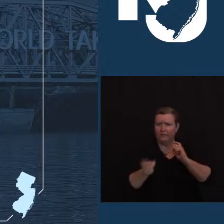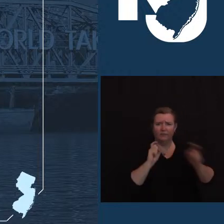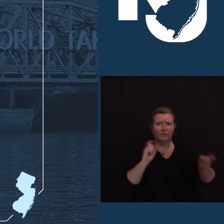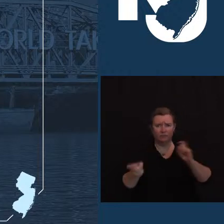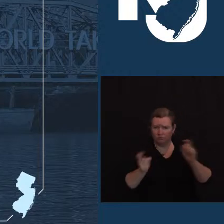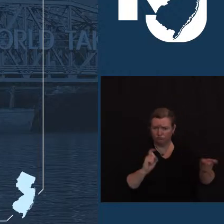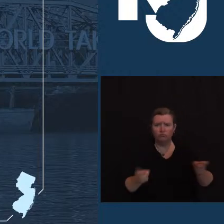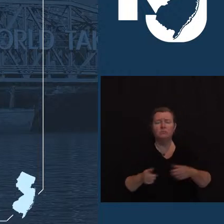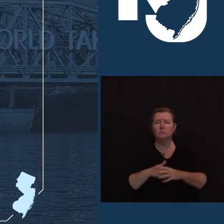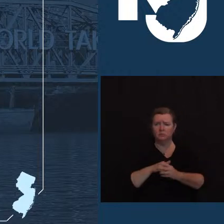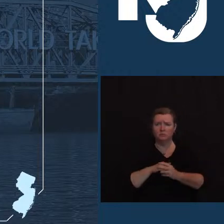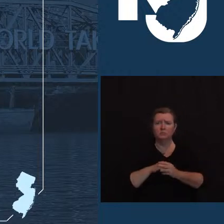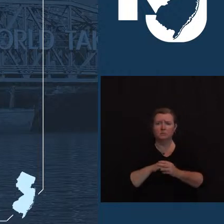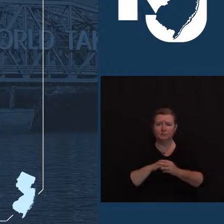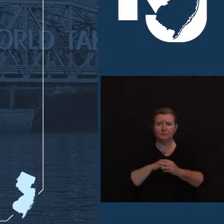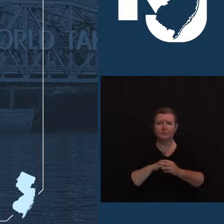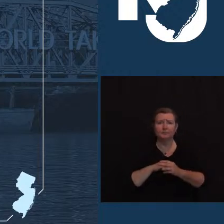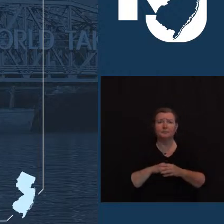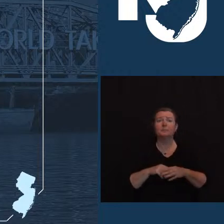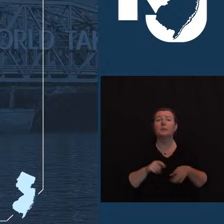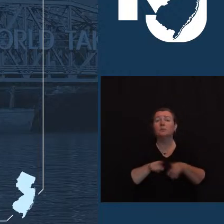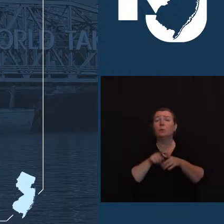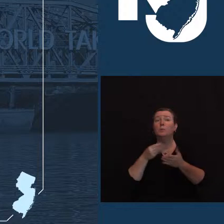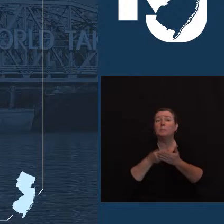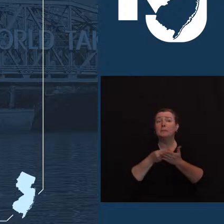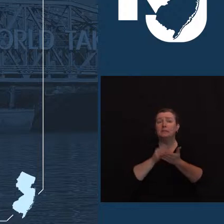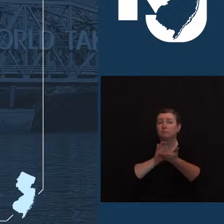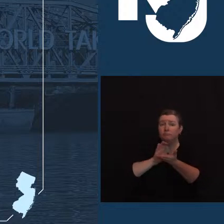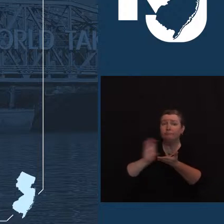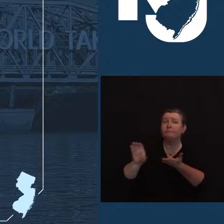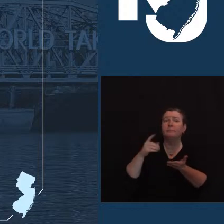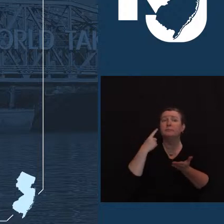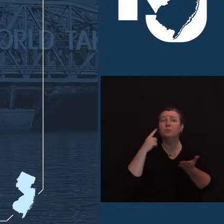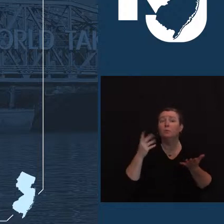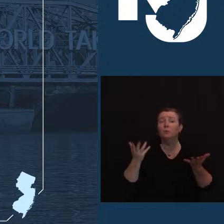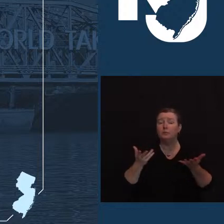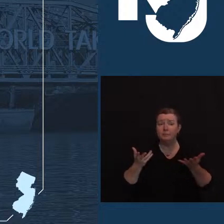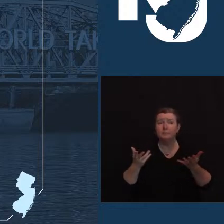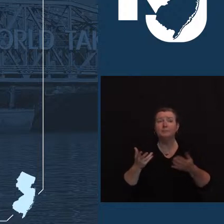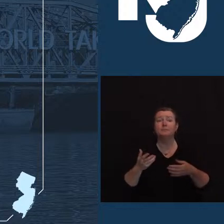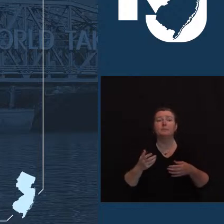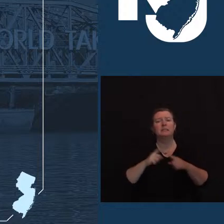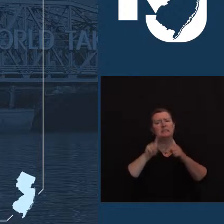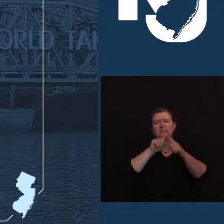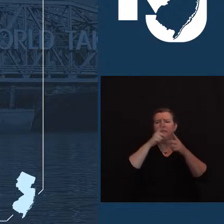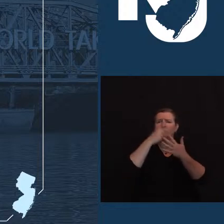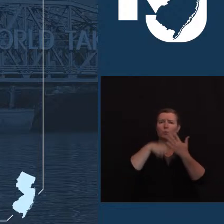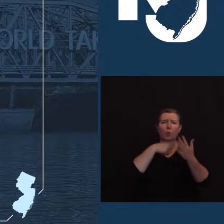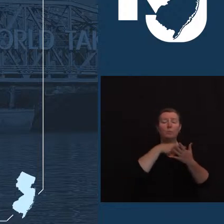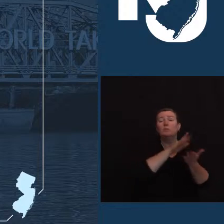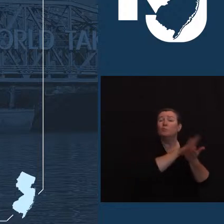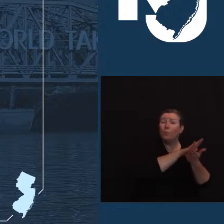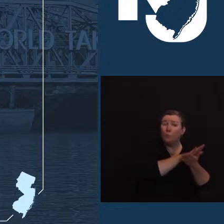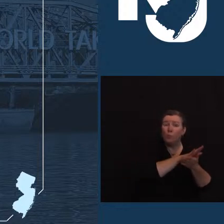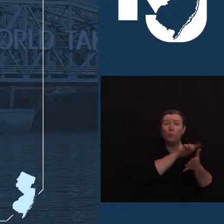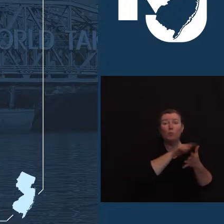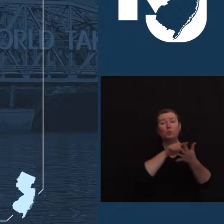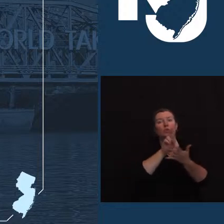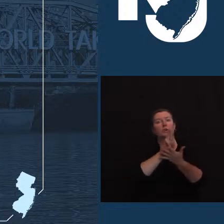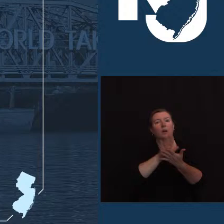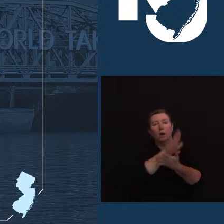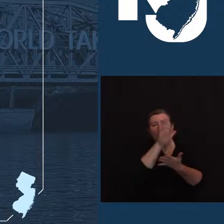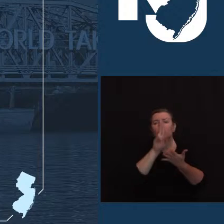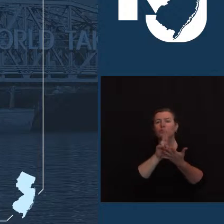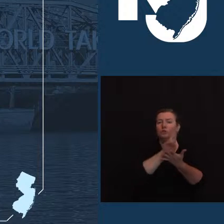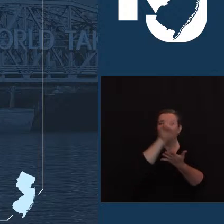other areas, including for the assistance programs I mentioned, as well as for our schools and colleges and universities among